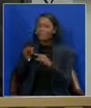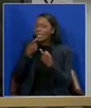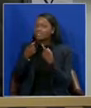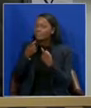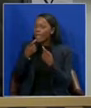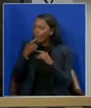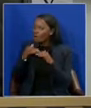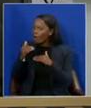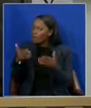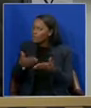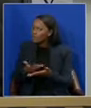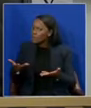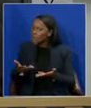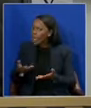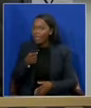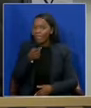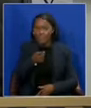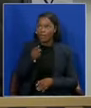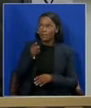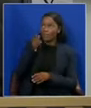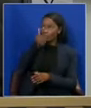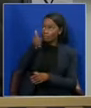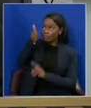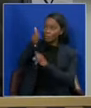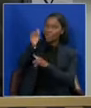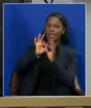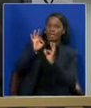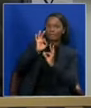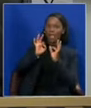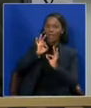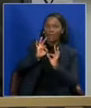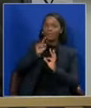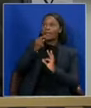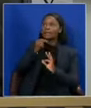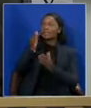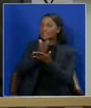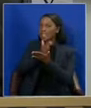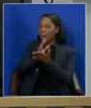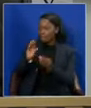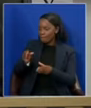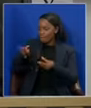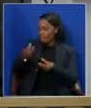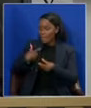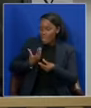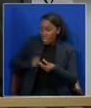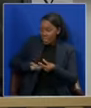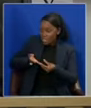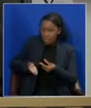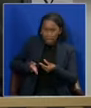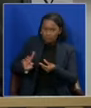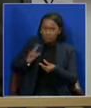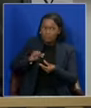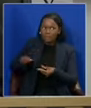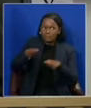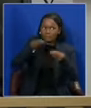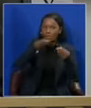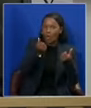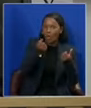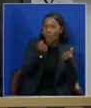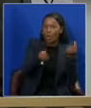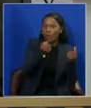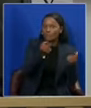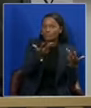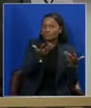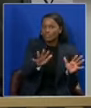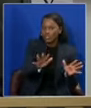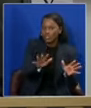that they are in court. Some of them, maybe they are also sent for decision. Or some of them, maybe they are lost somewhere. Then they have to find out